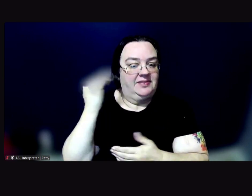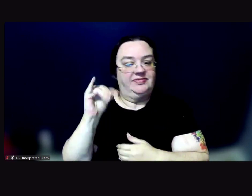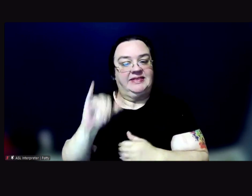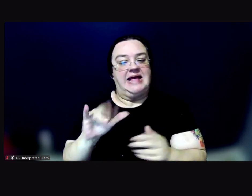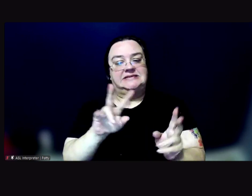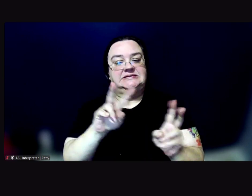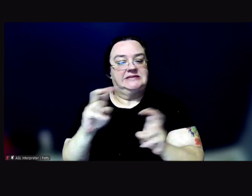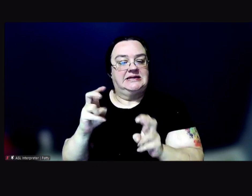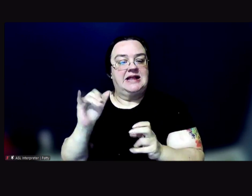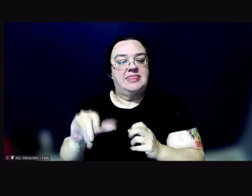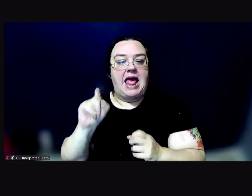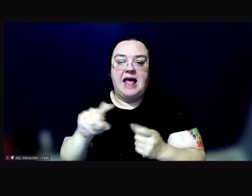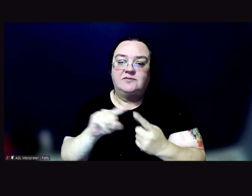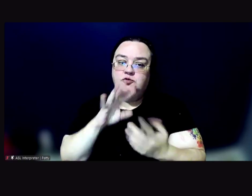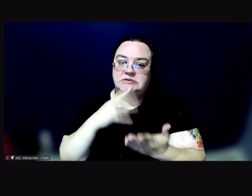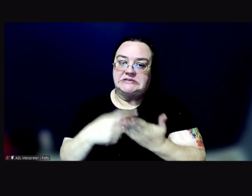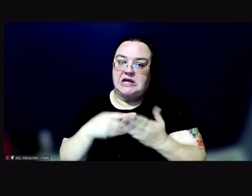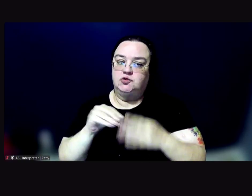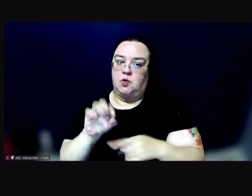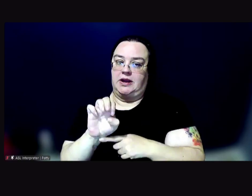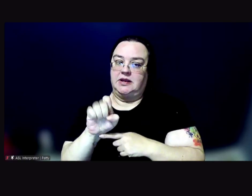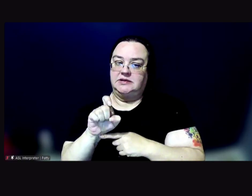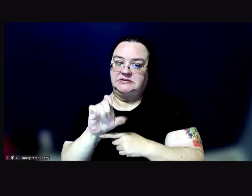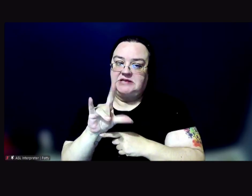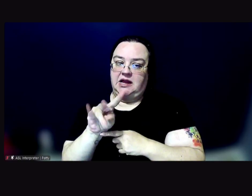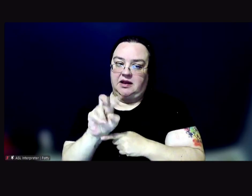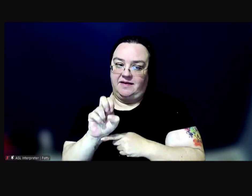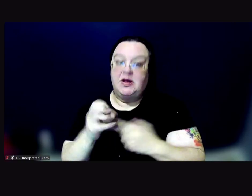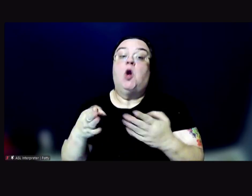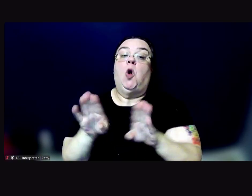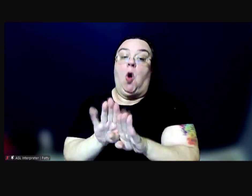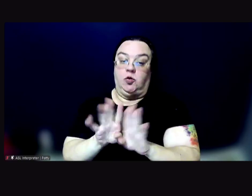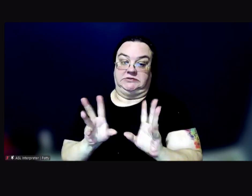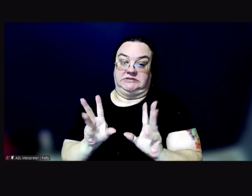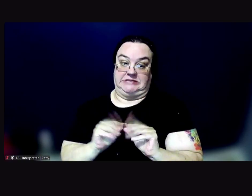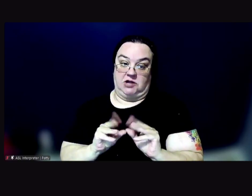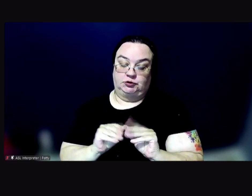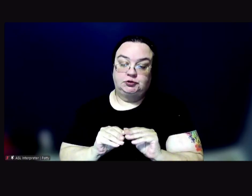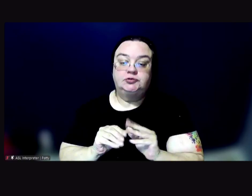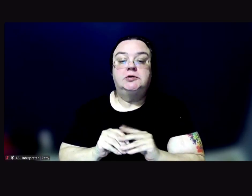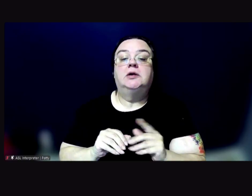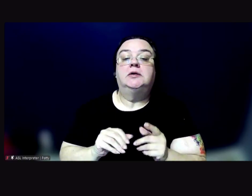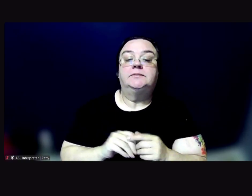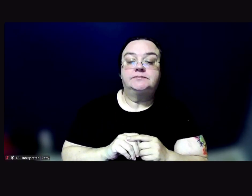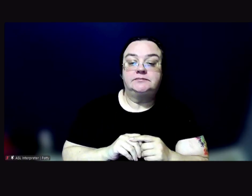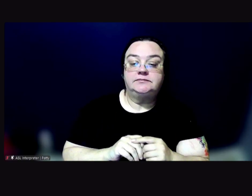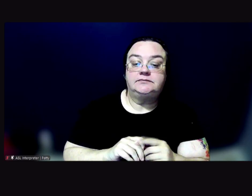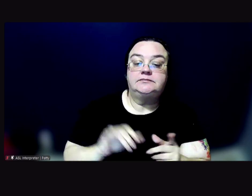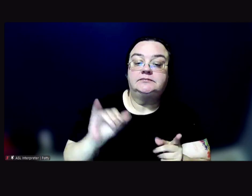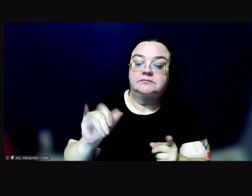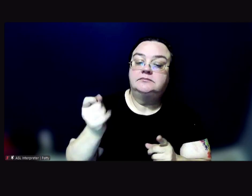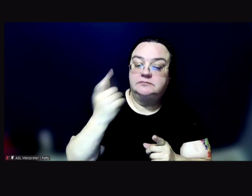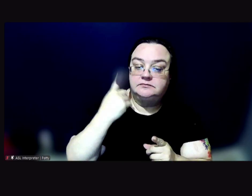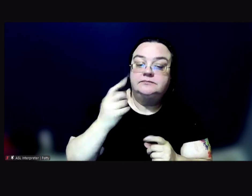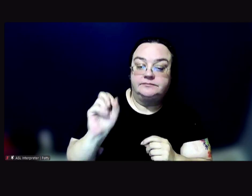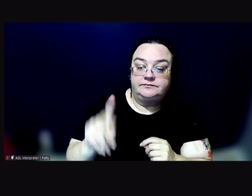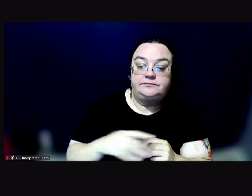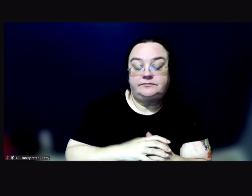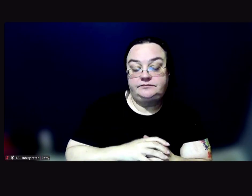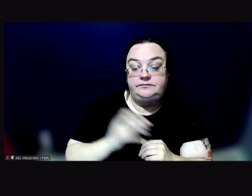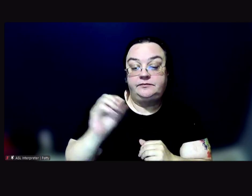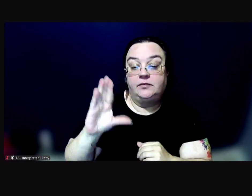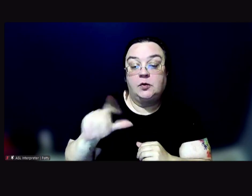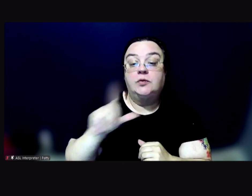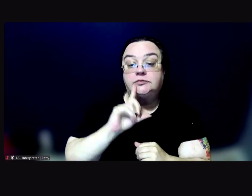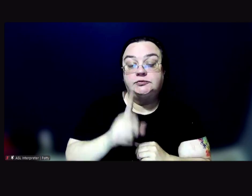be discussed in executive session. And closed meetings. All right, fair enough. Fair enough. Okay, cool. Yeah, just, Sure.